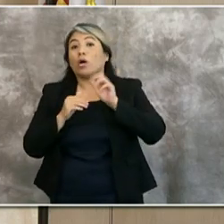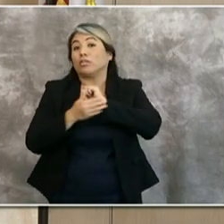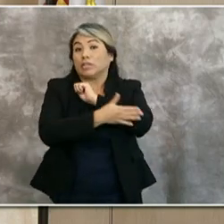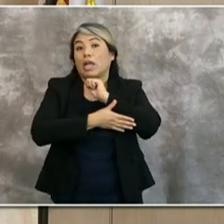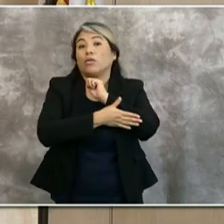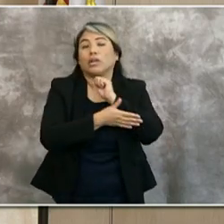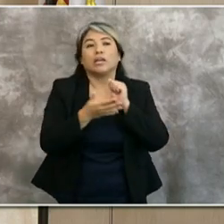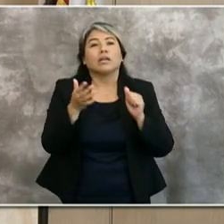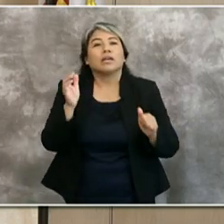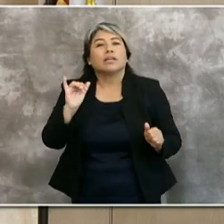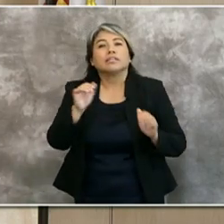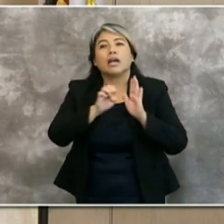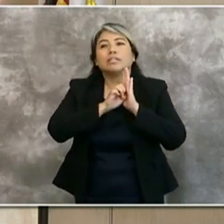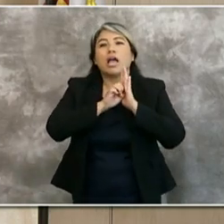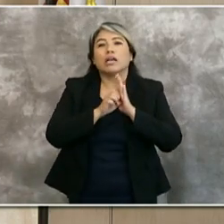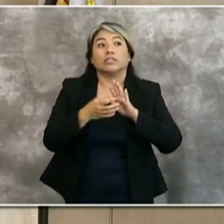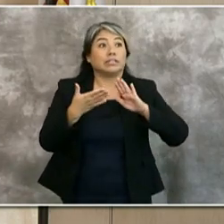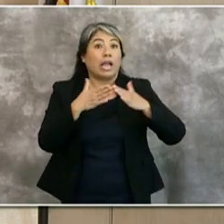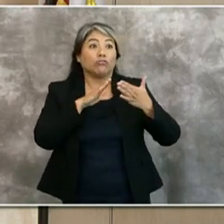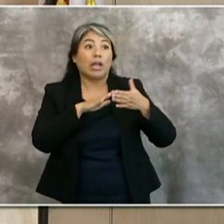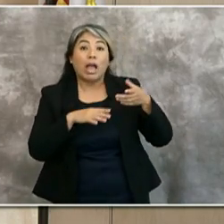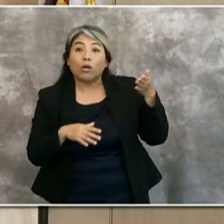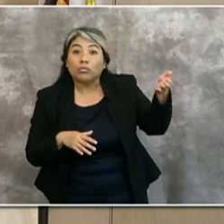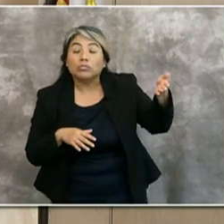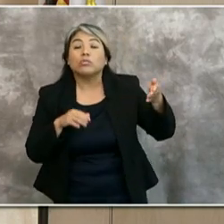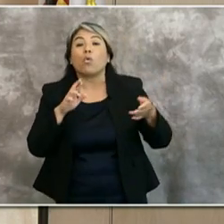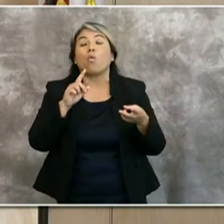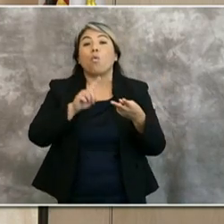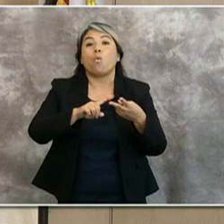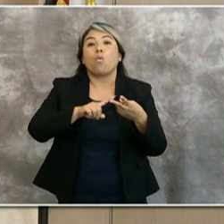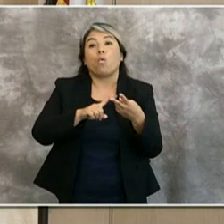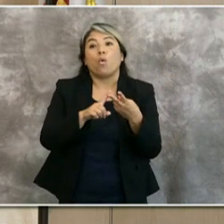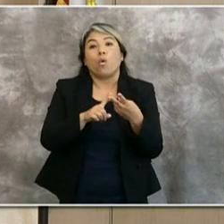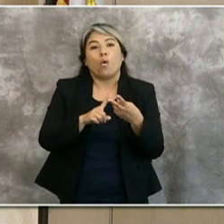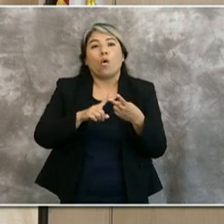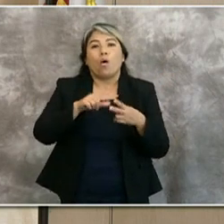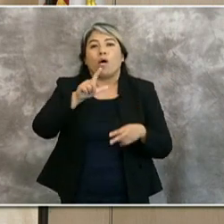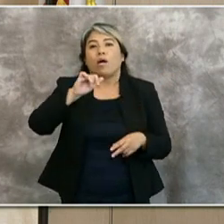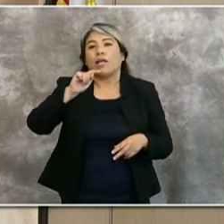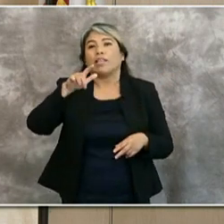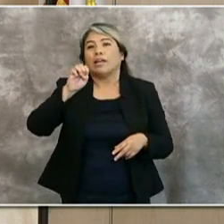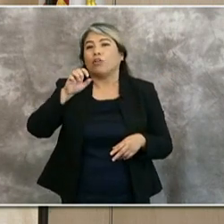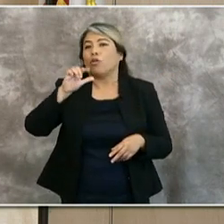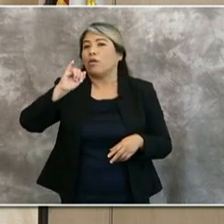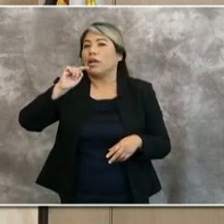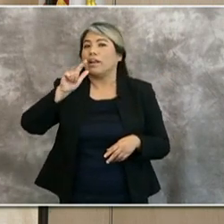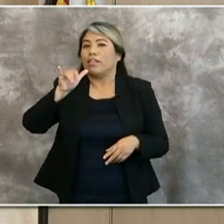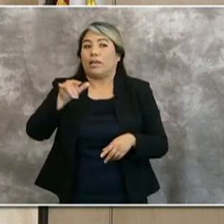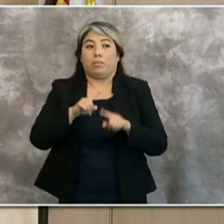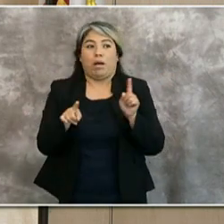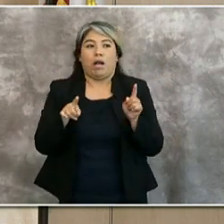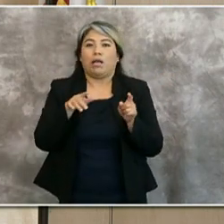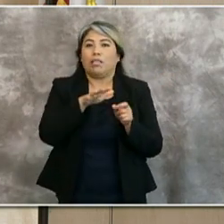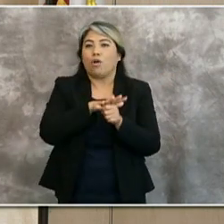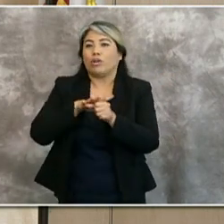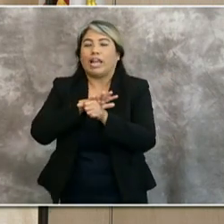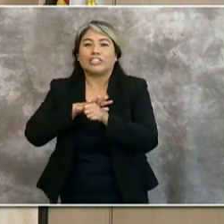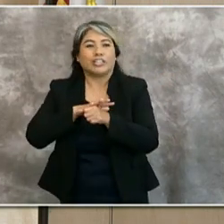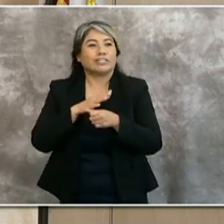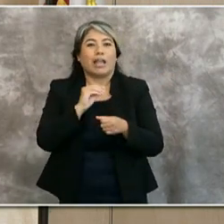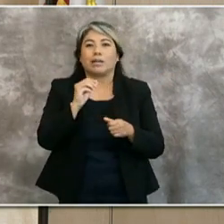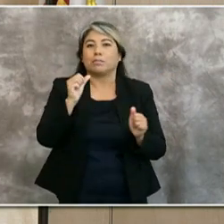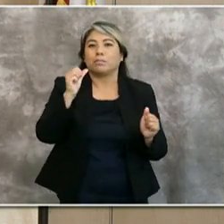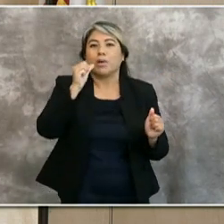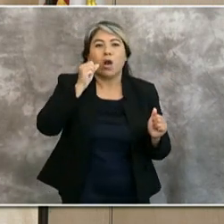county, such as downtown or Little Italy. But locations and